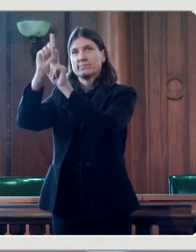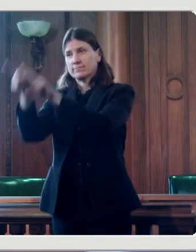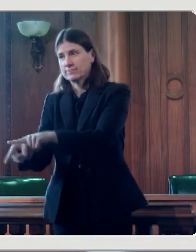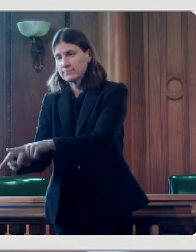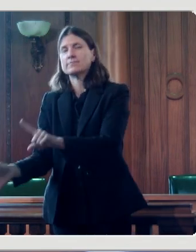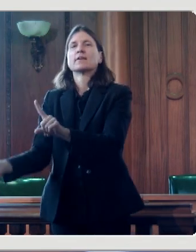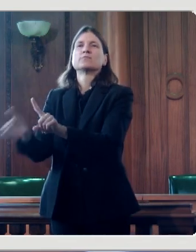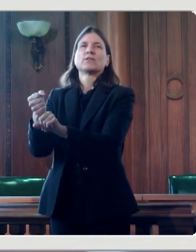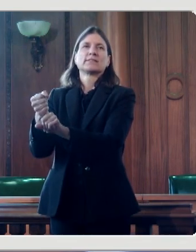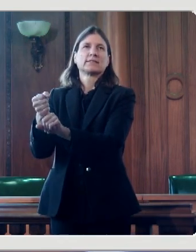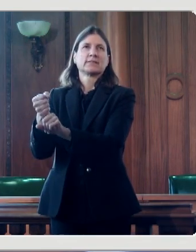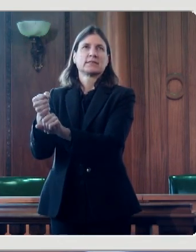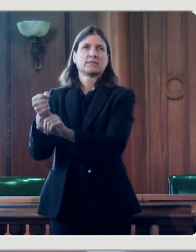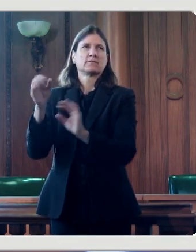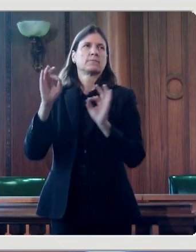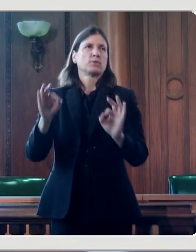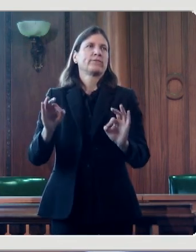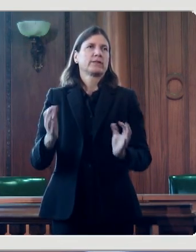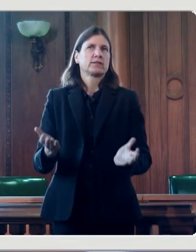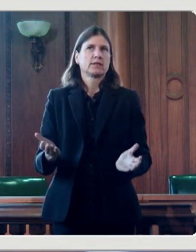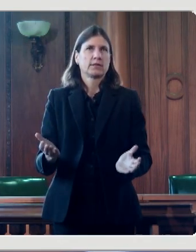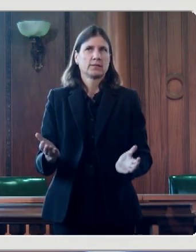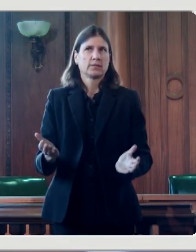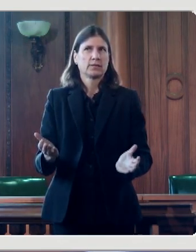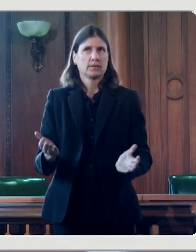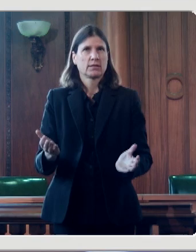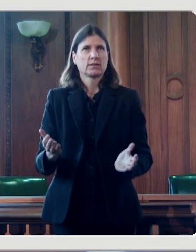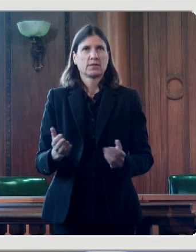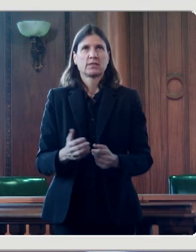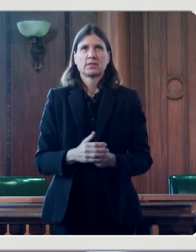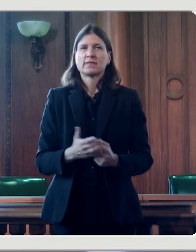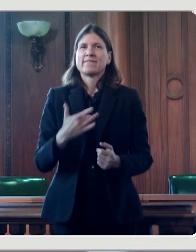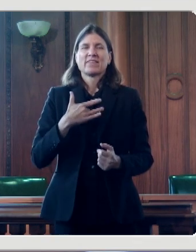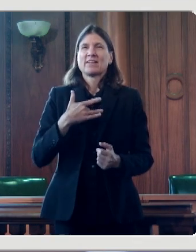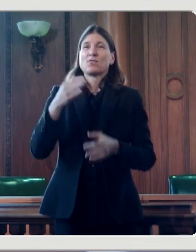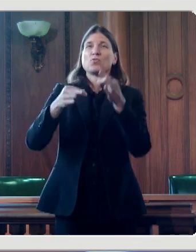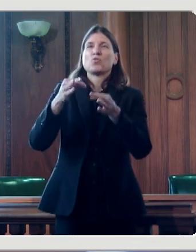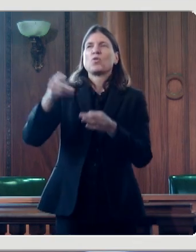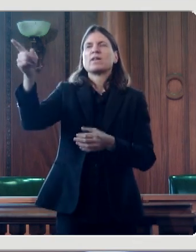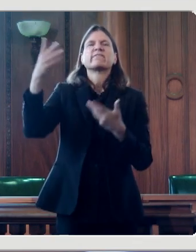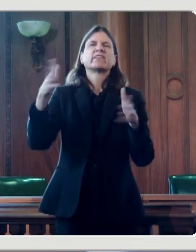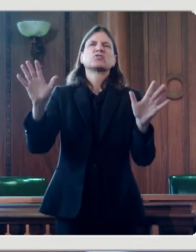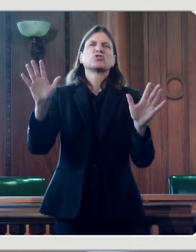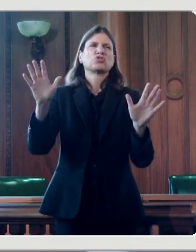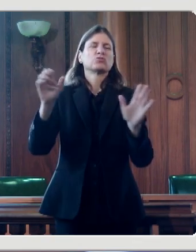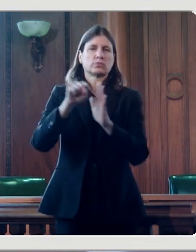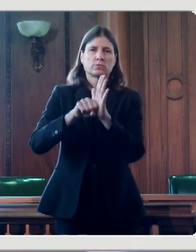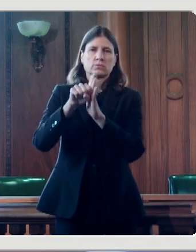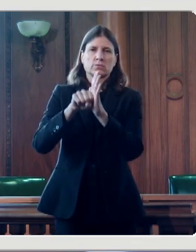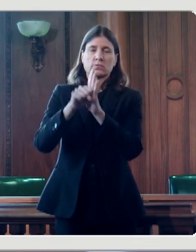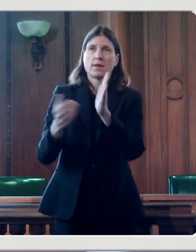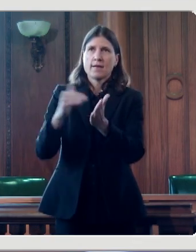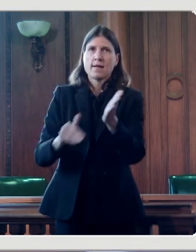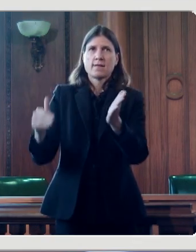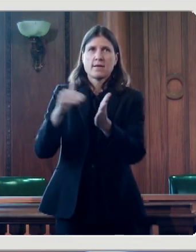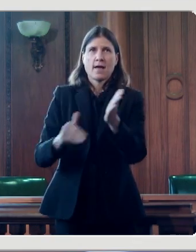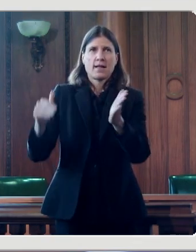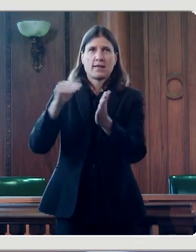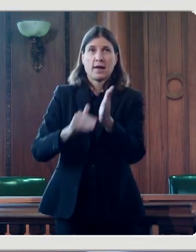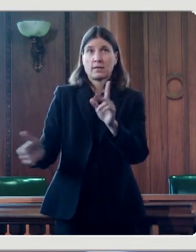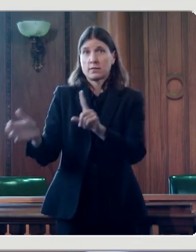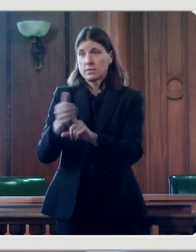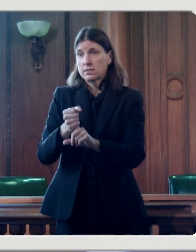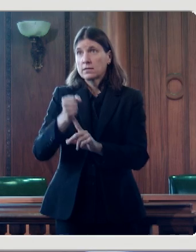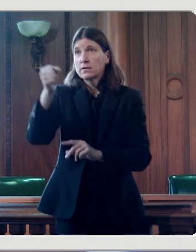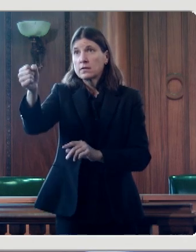thing with this individual. You could have had multiple tragedies occurring on Nursery Street that